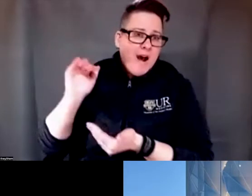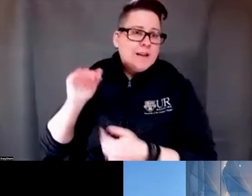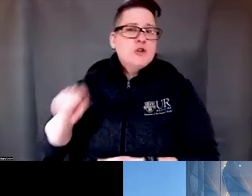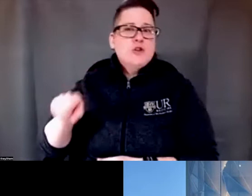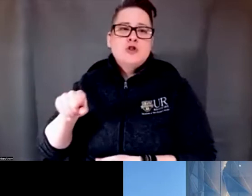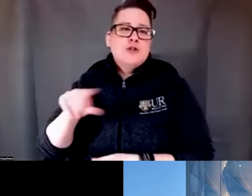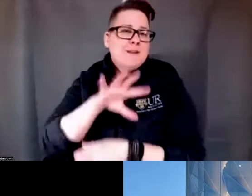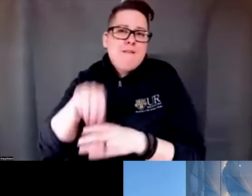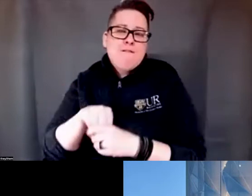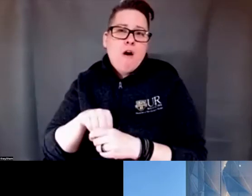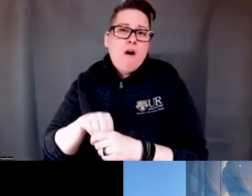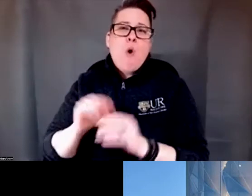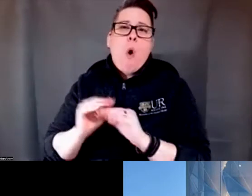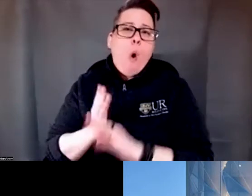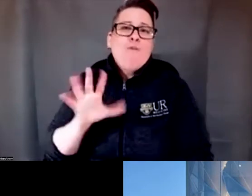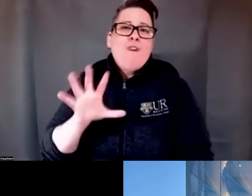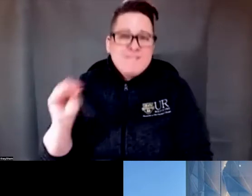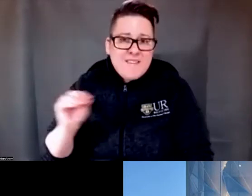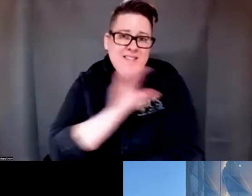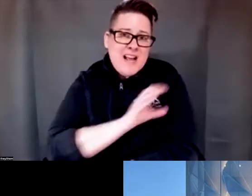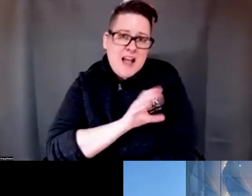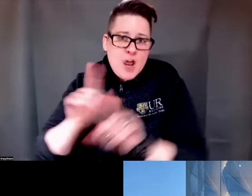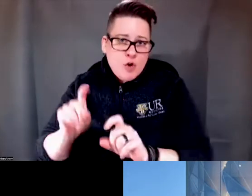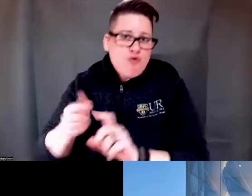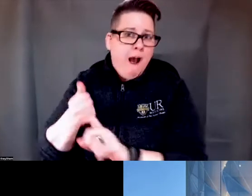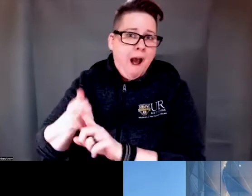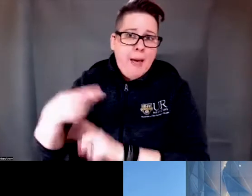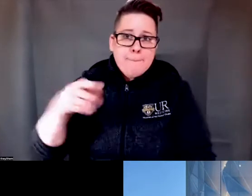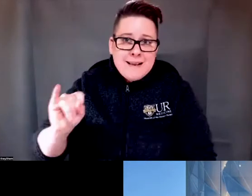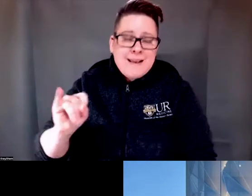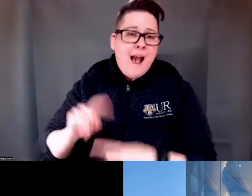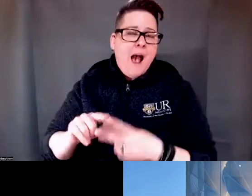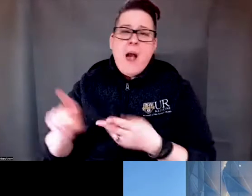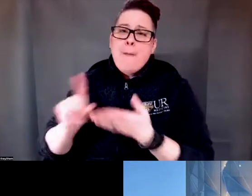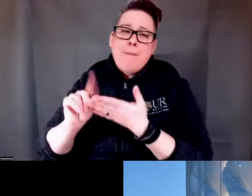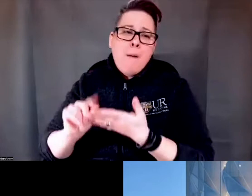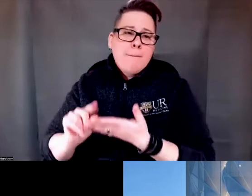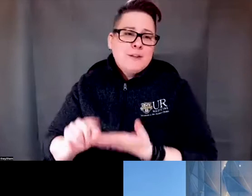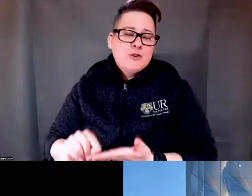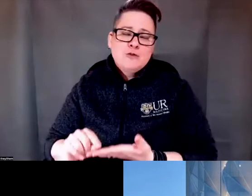involved in 50 plus clinical trials as PI. She has published